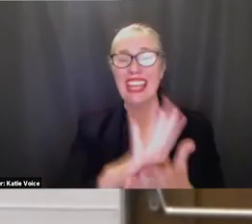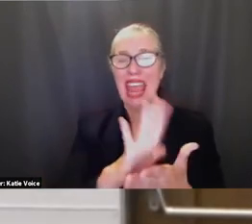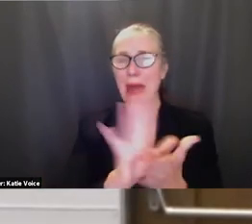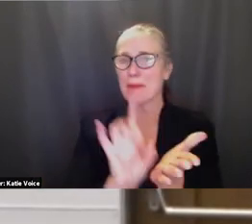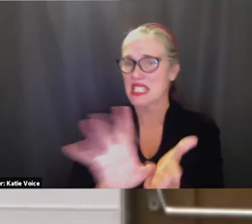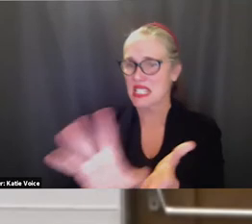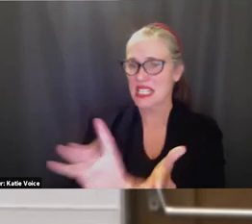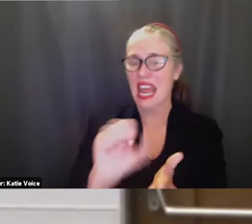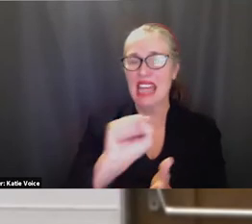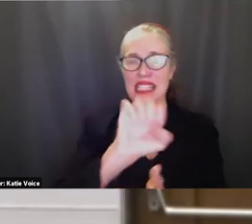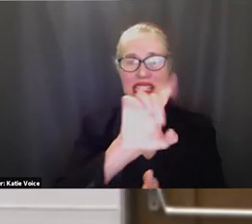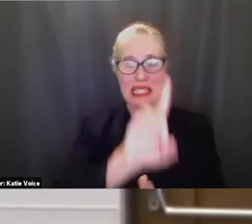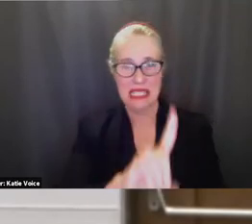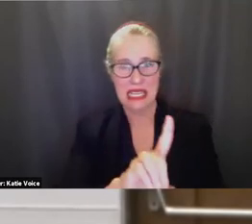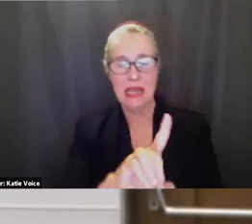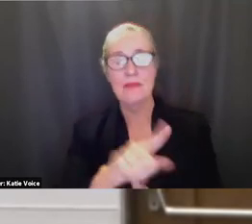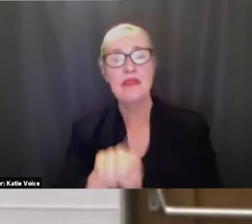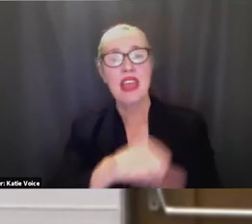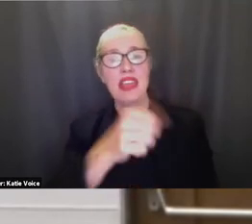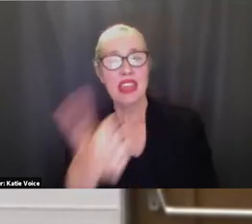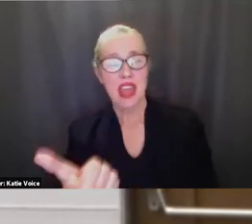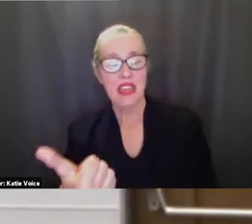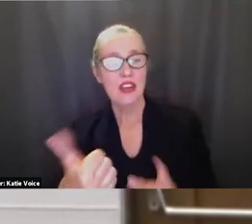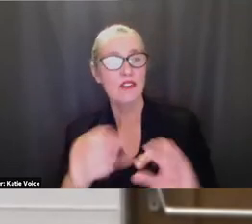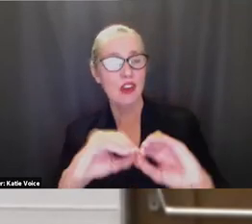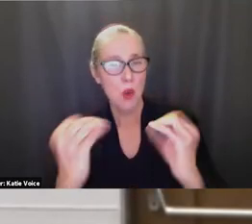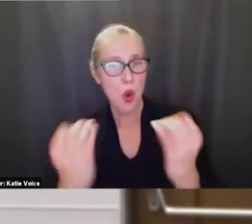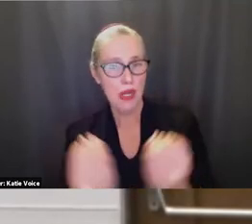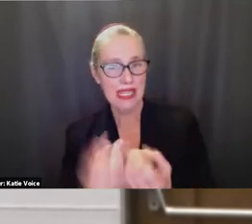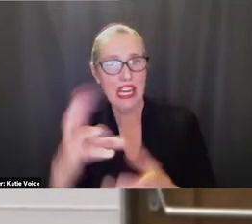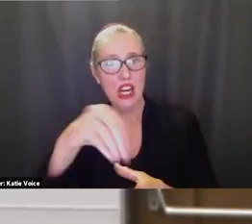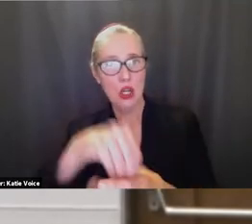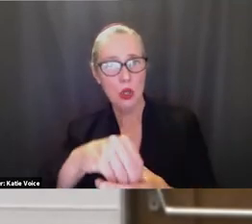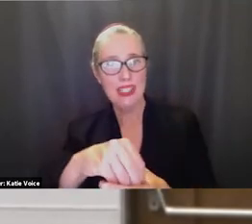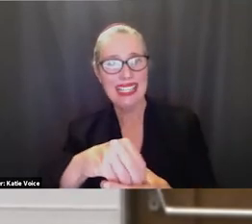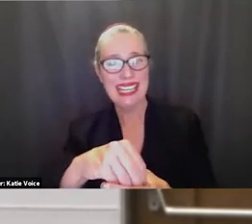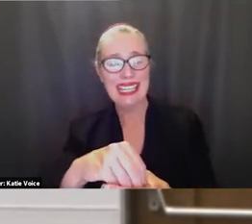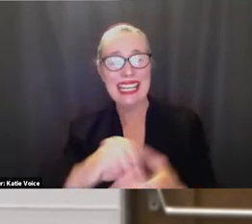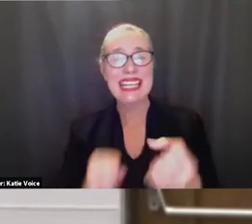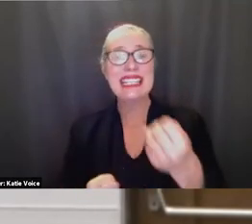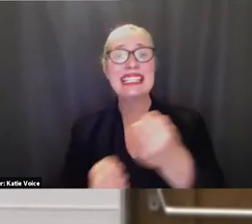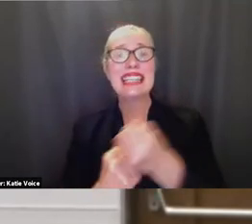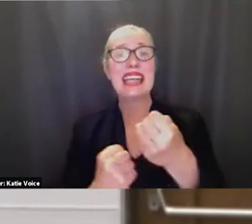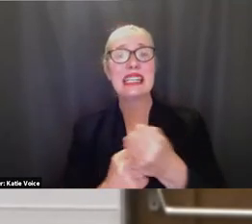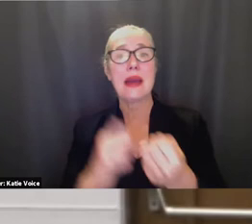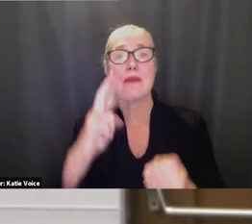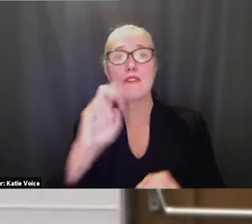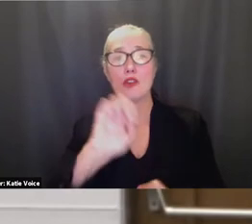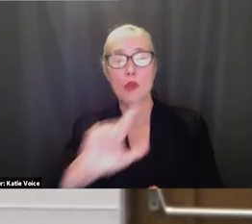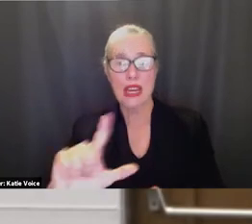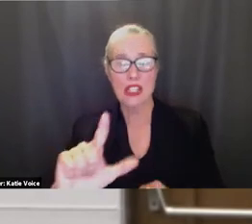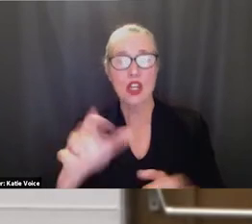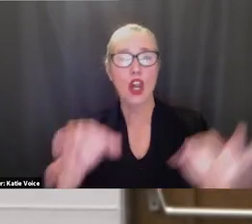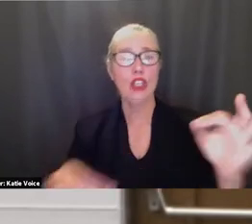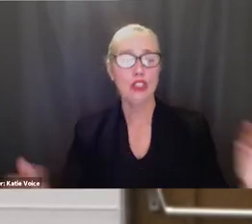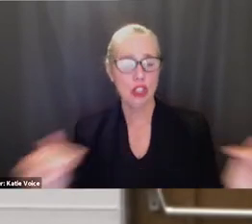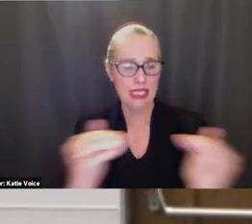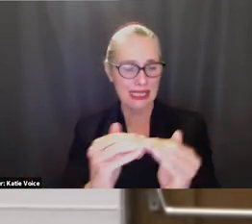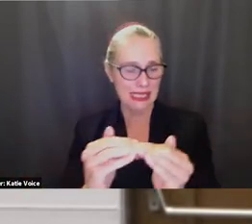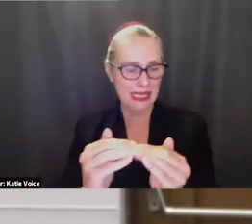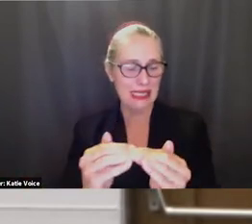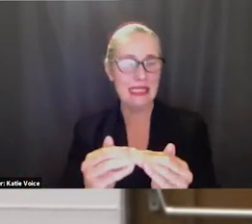was with adults from various organizations including standing up for racial justice sp which is known as